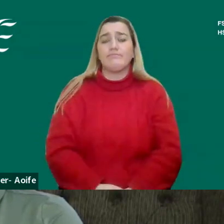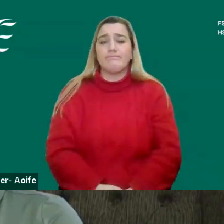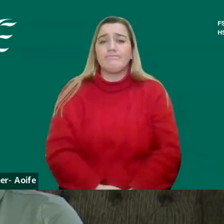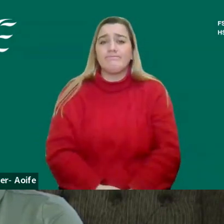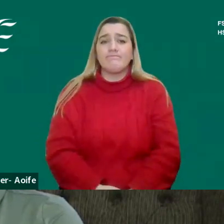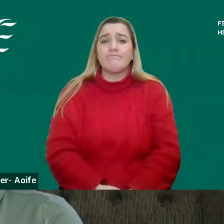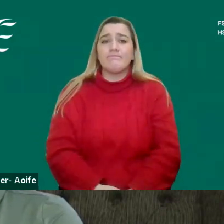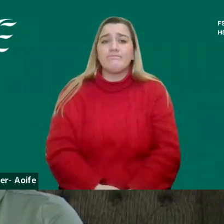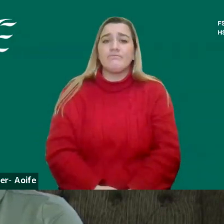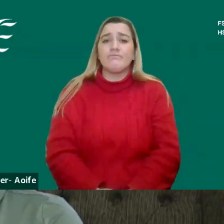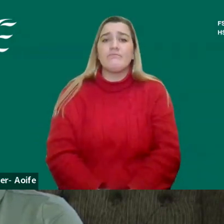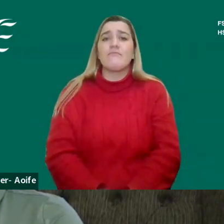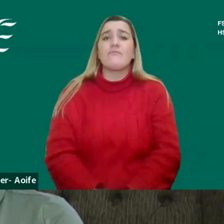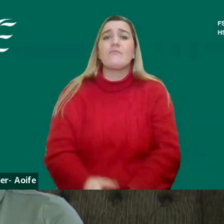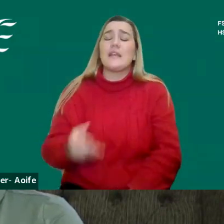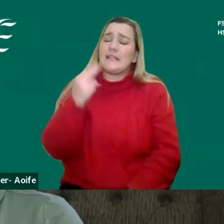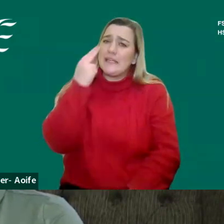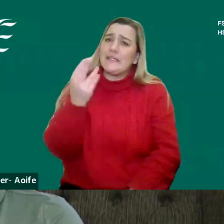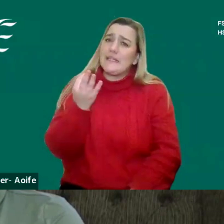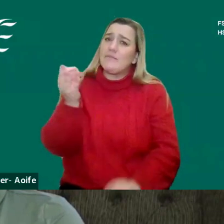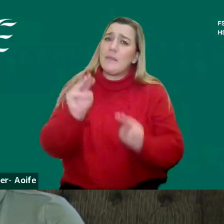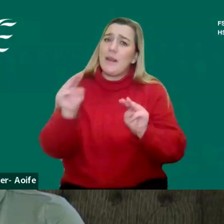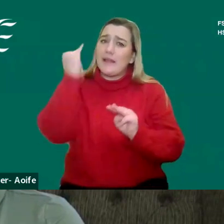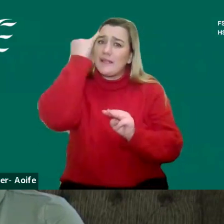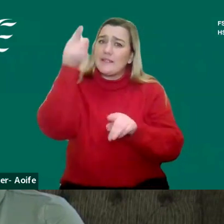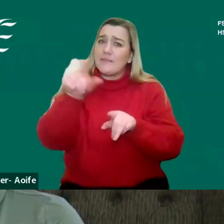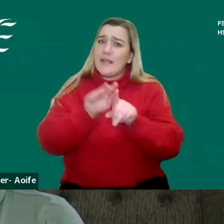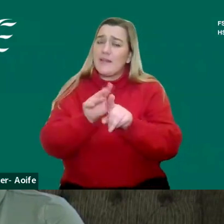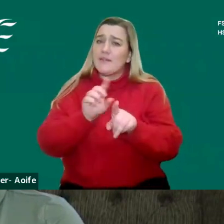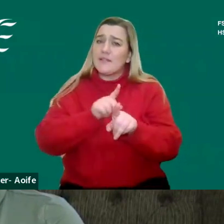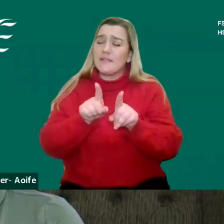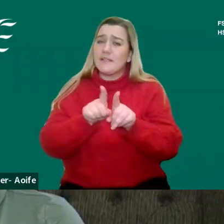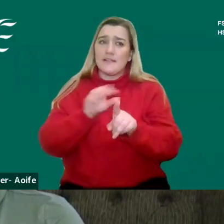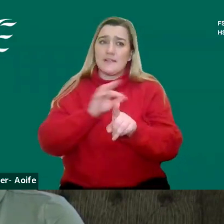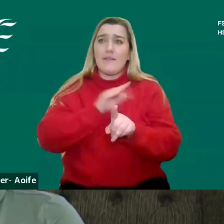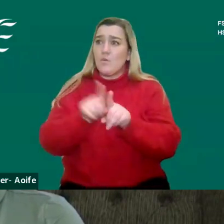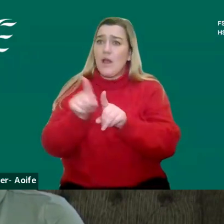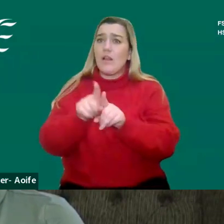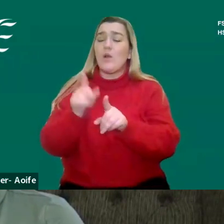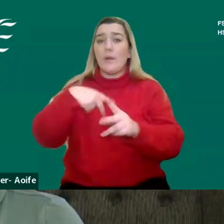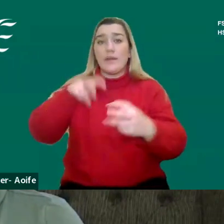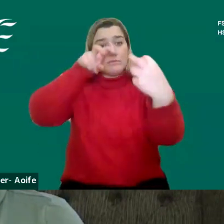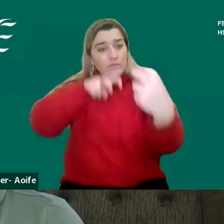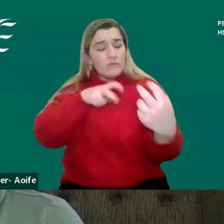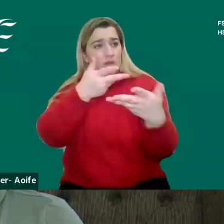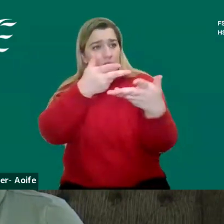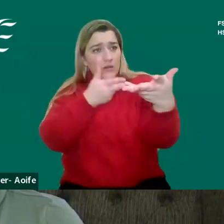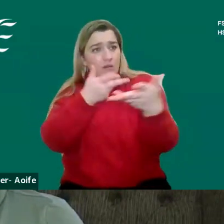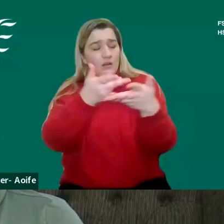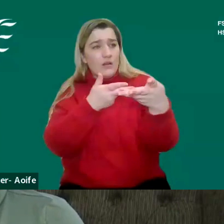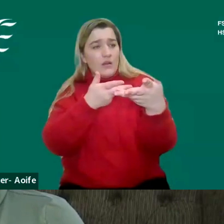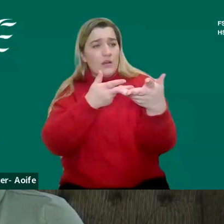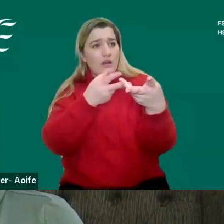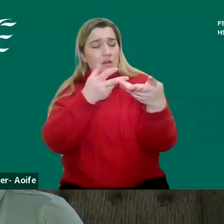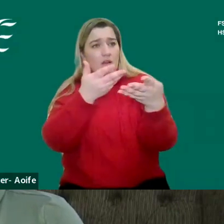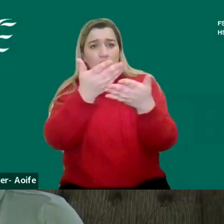But like, it's giving people ideas too. If you're never going through something like that, you're sitting down, you're listening to people like you know, like what they're going through and